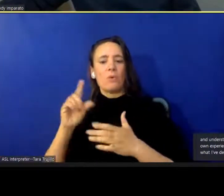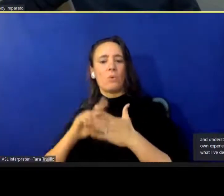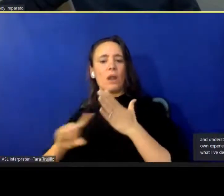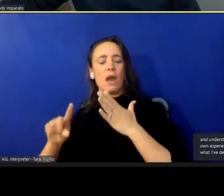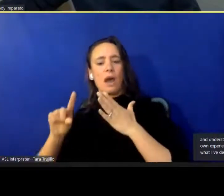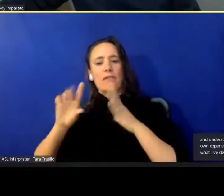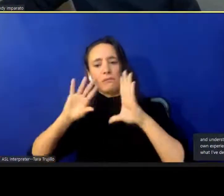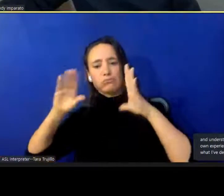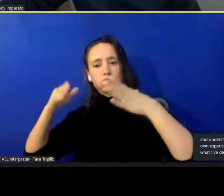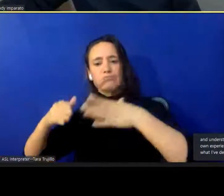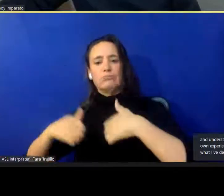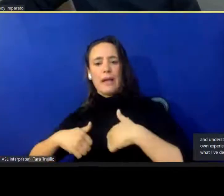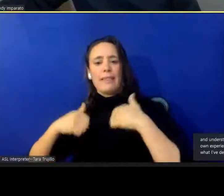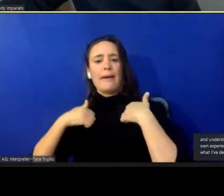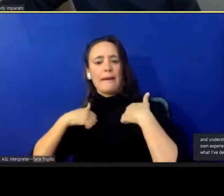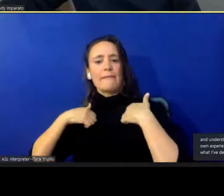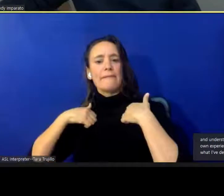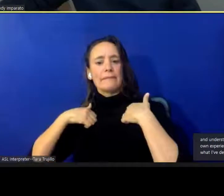my life to.